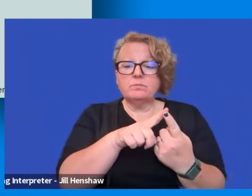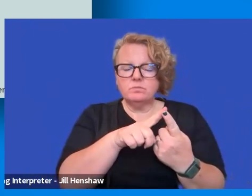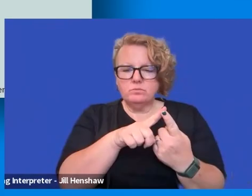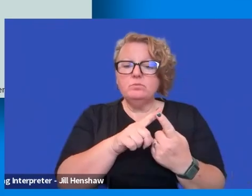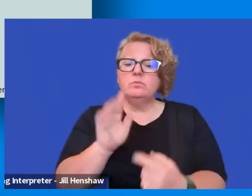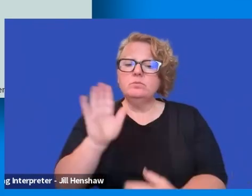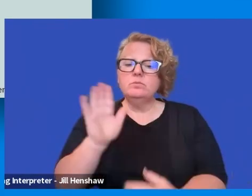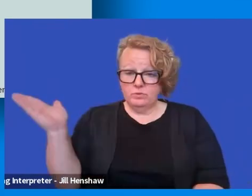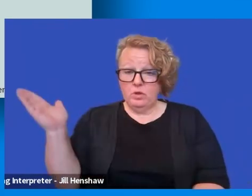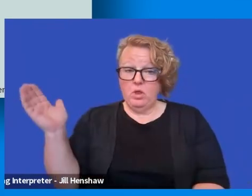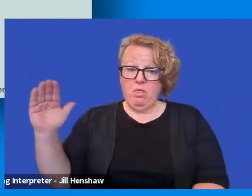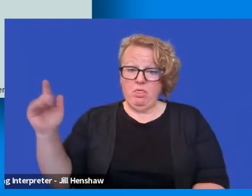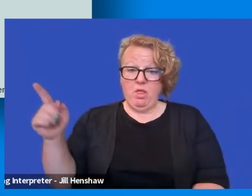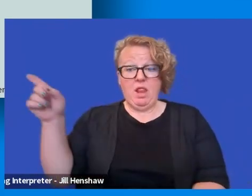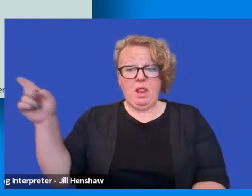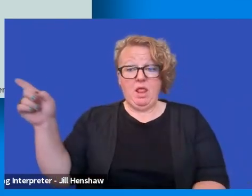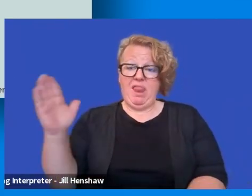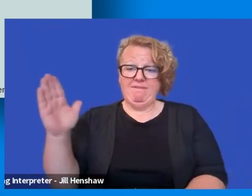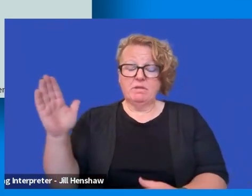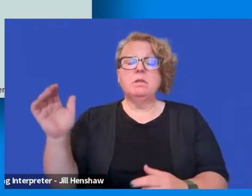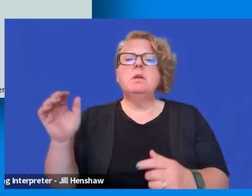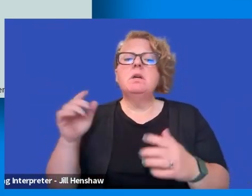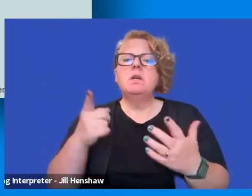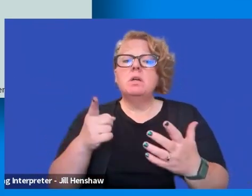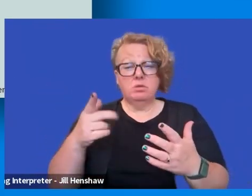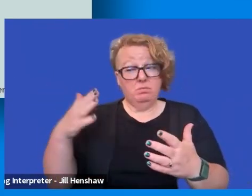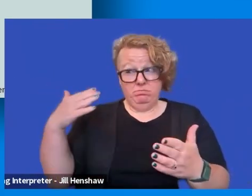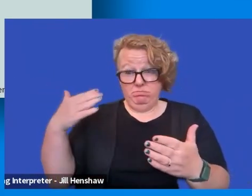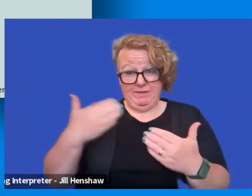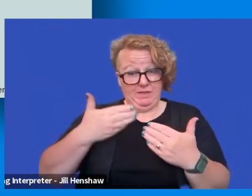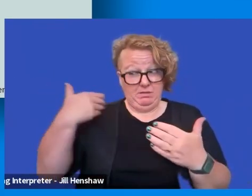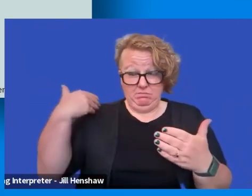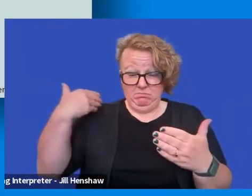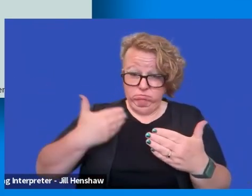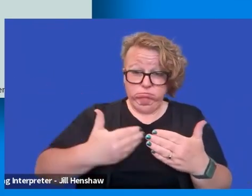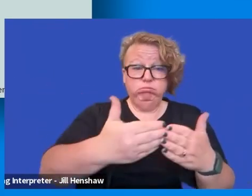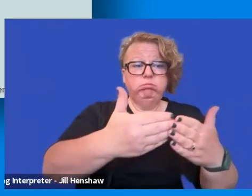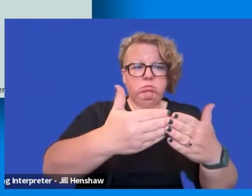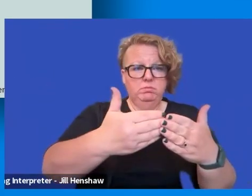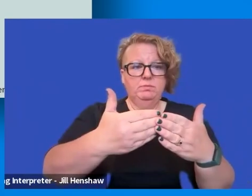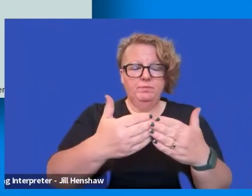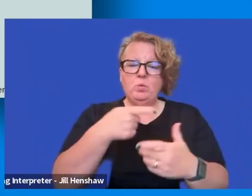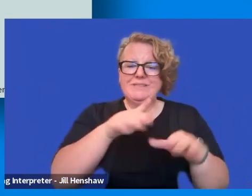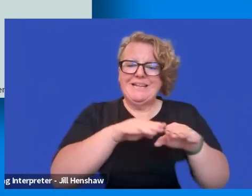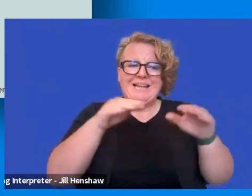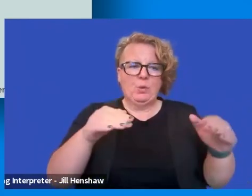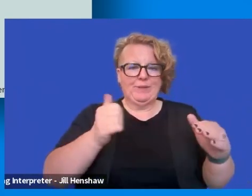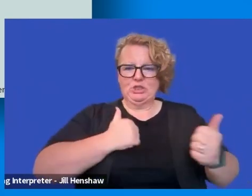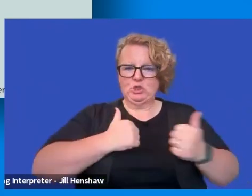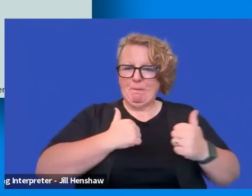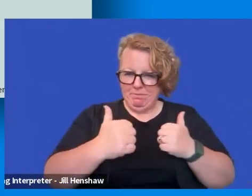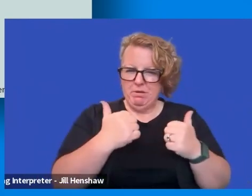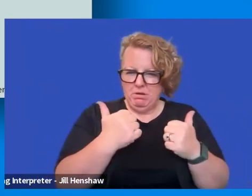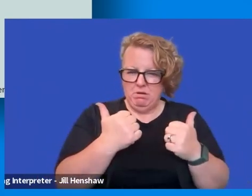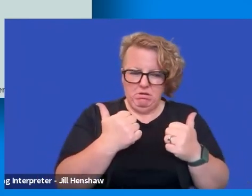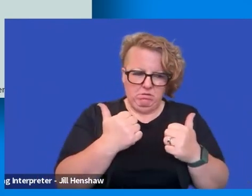on your screen is probably our longest running study. That was our Equity Champions Network, where